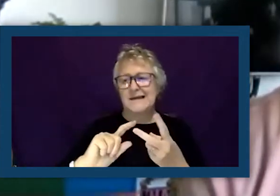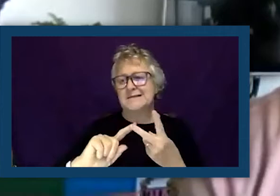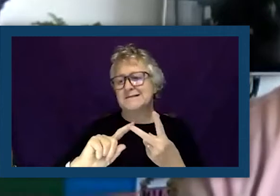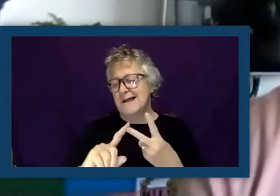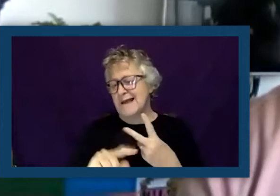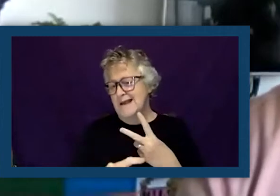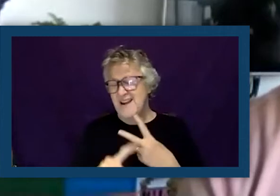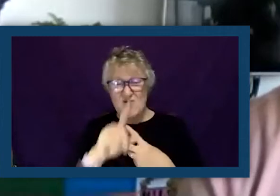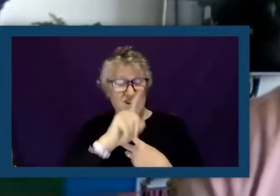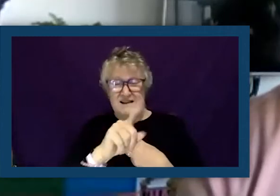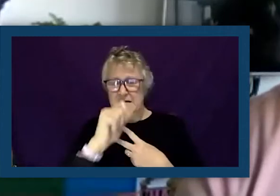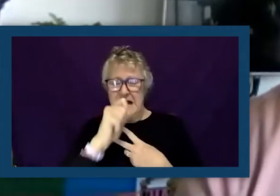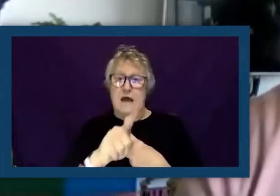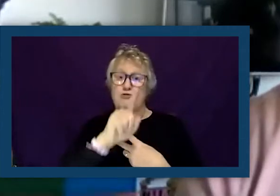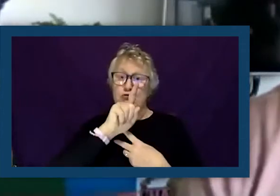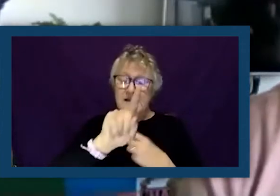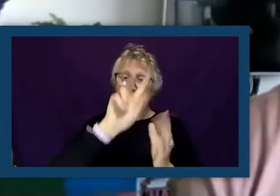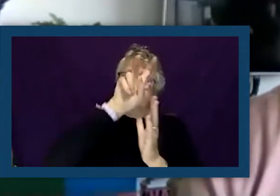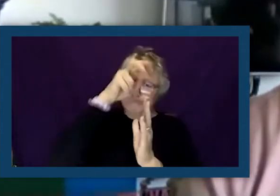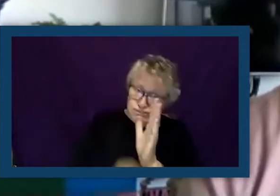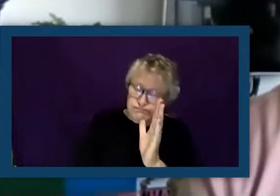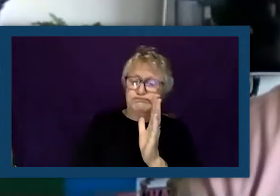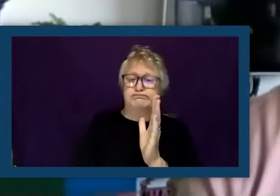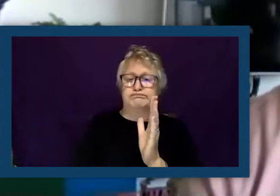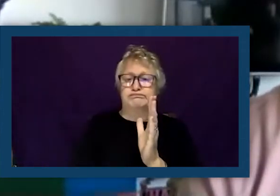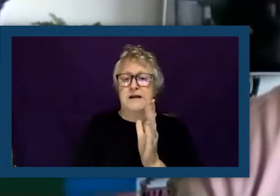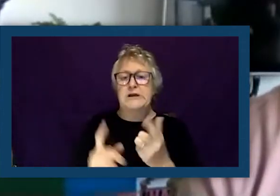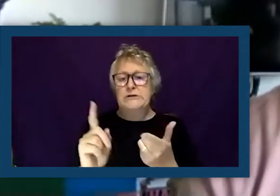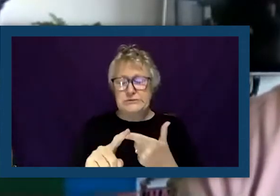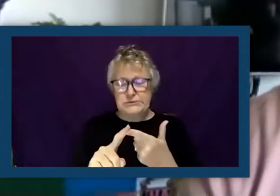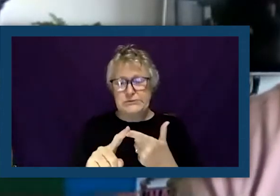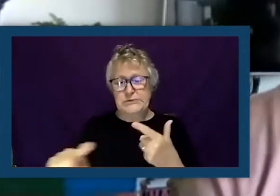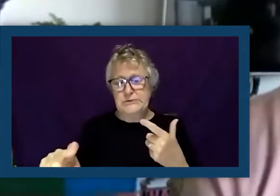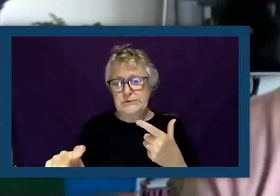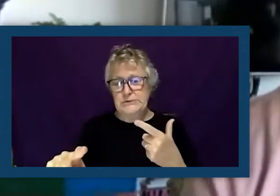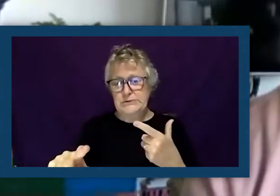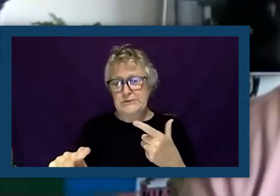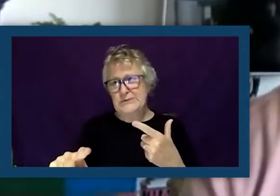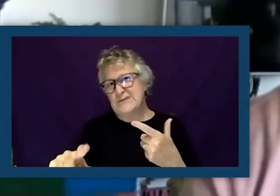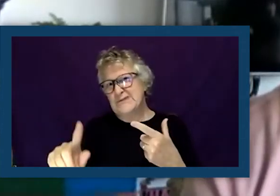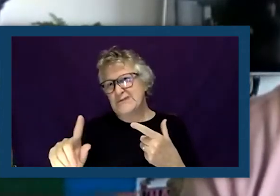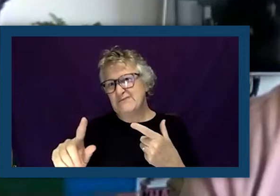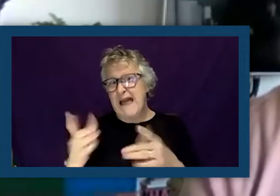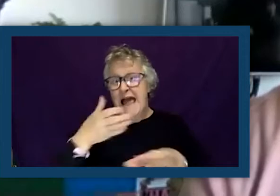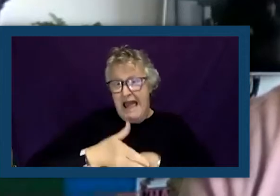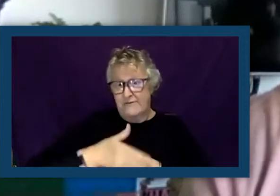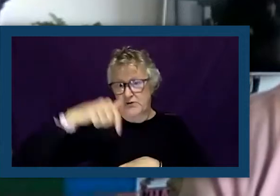really didn't sort of jump into community, full-blown community organizing until after Prop 8 happened here in